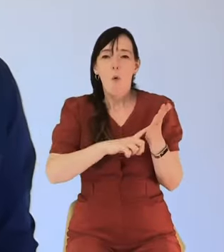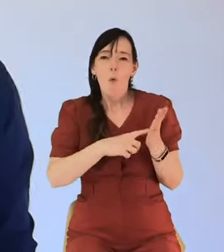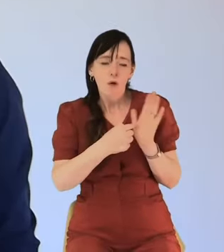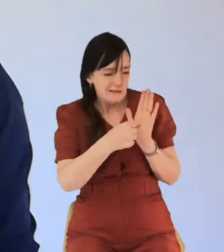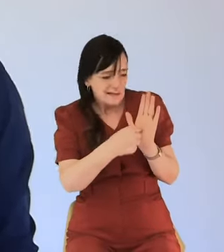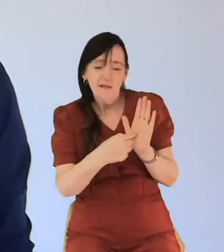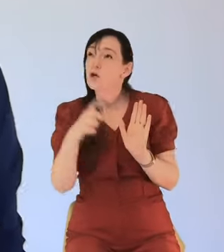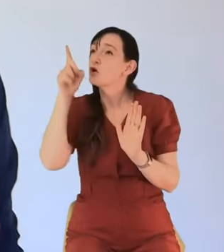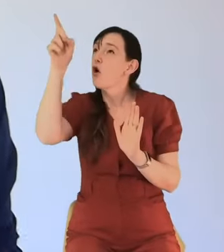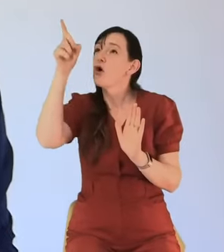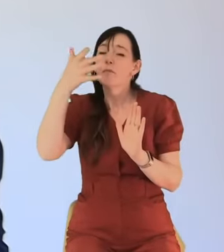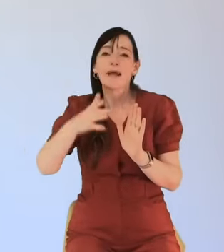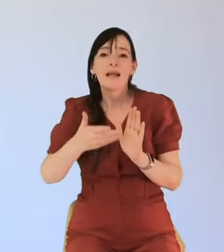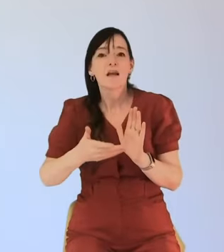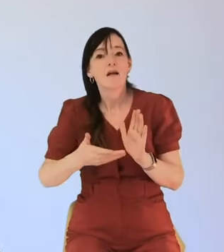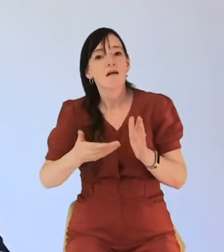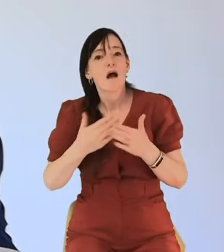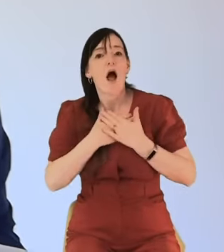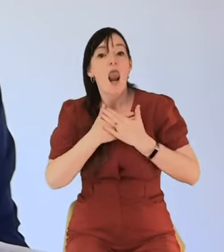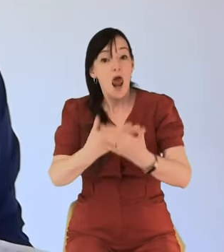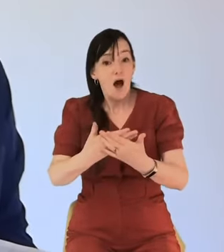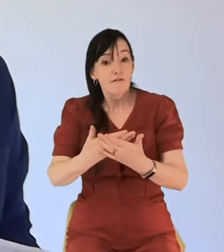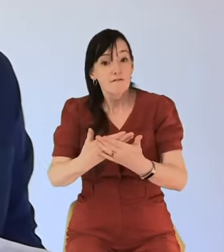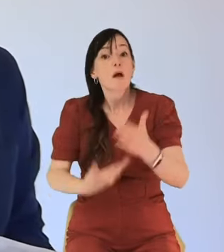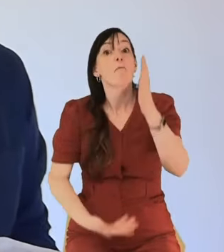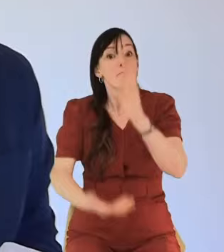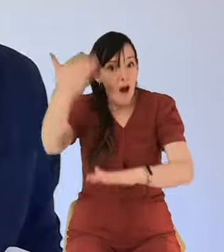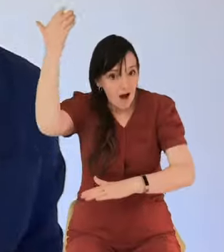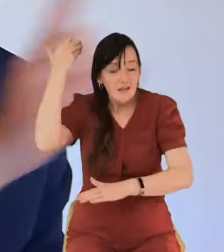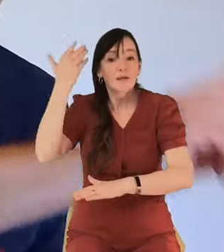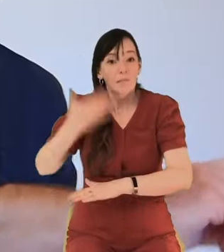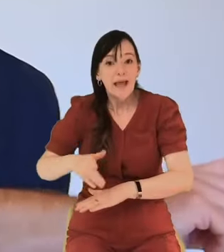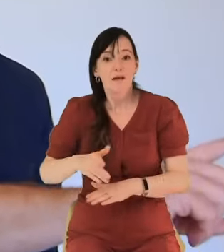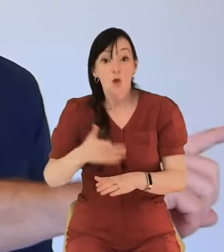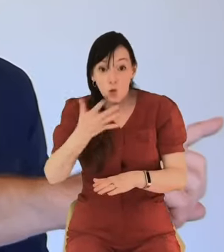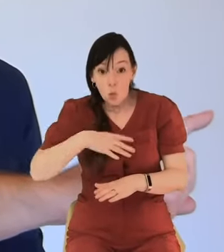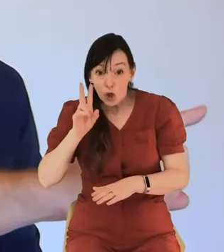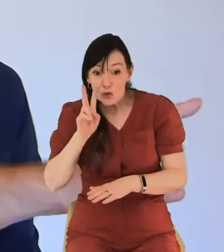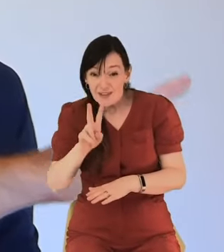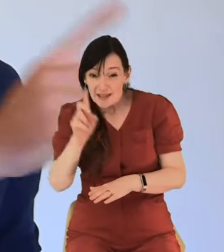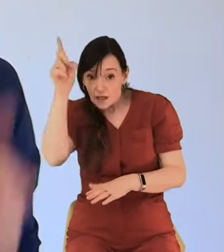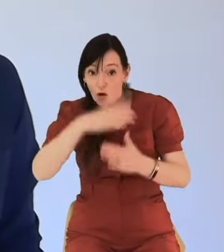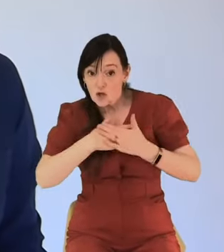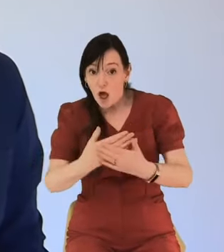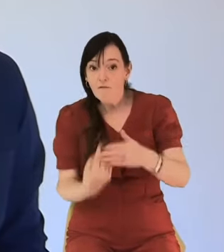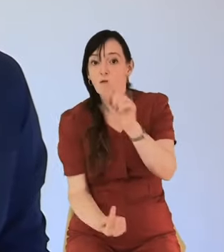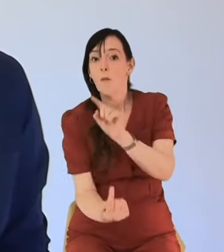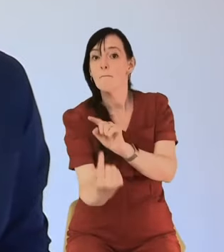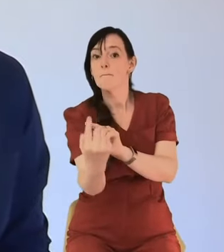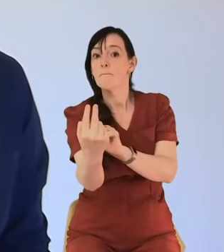loved us. Past tense. You want to know how much God loves you? Look back to the